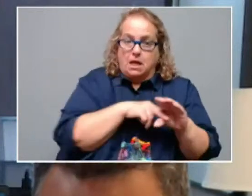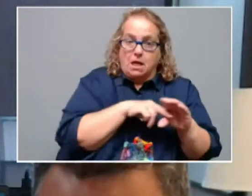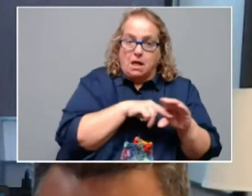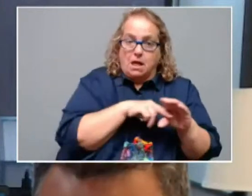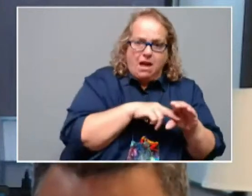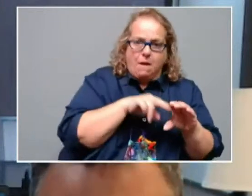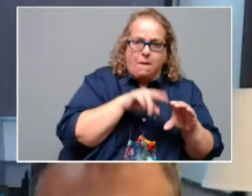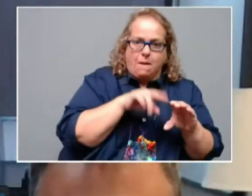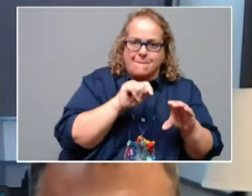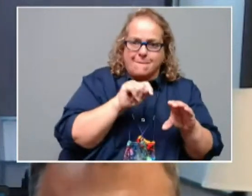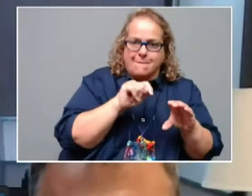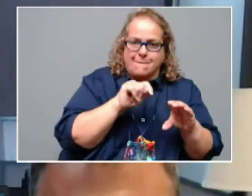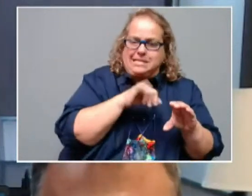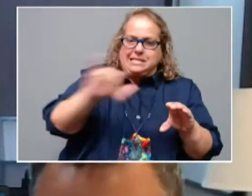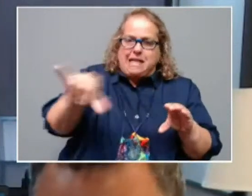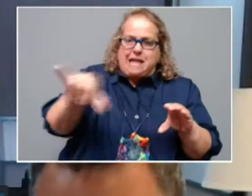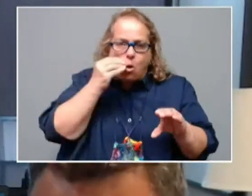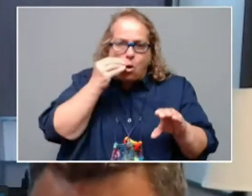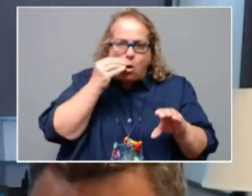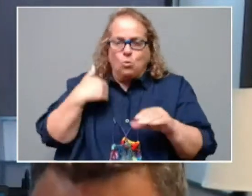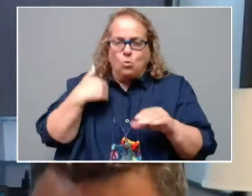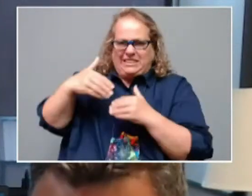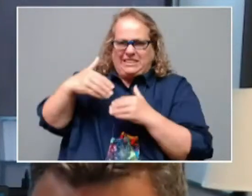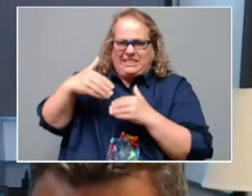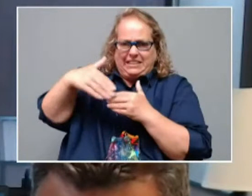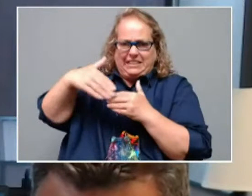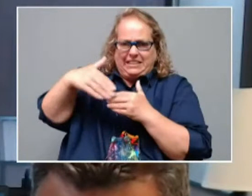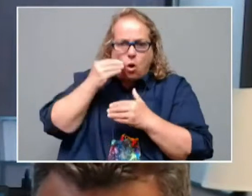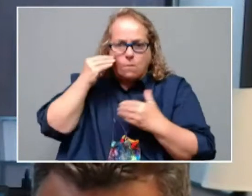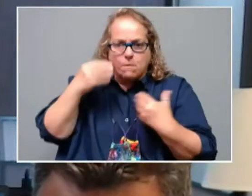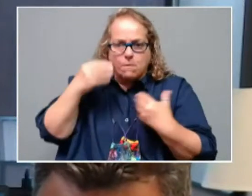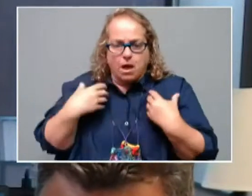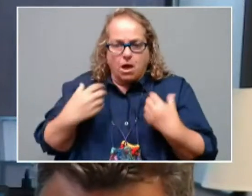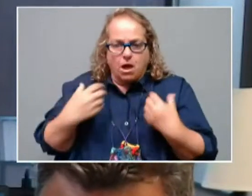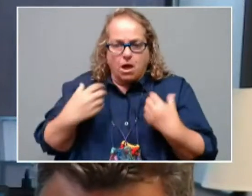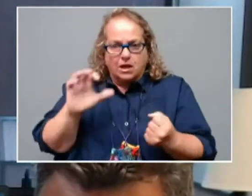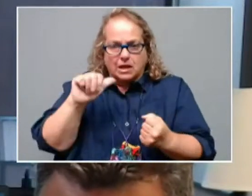they have basically kept us from tipping over.